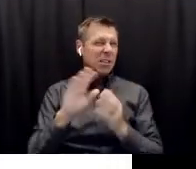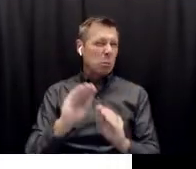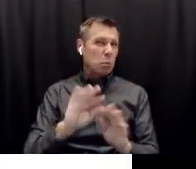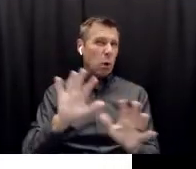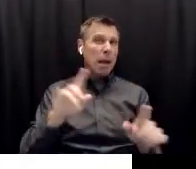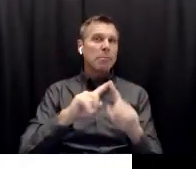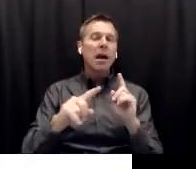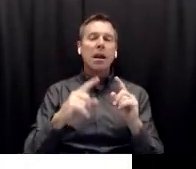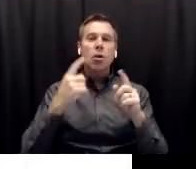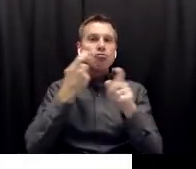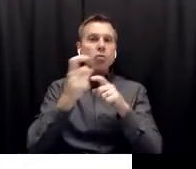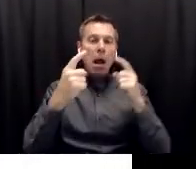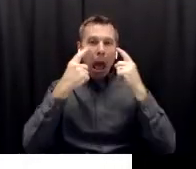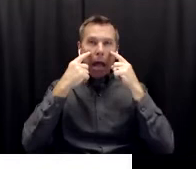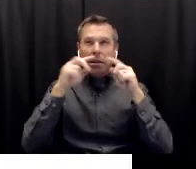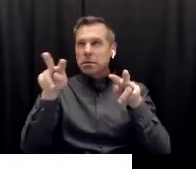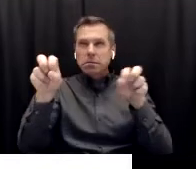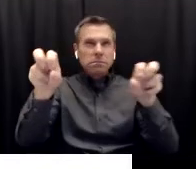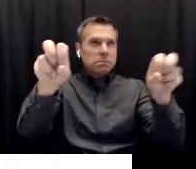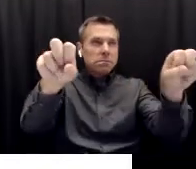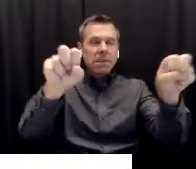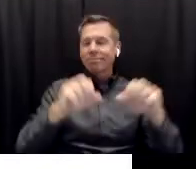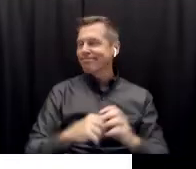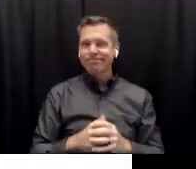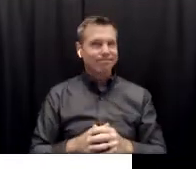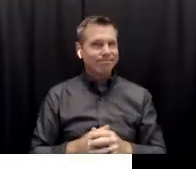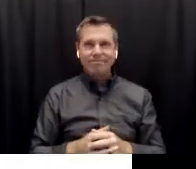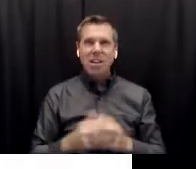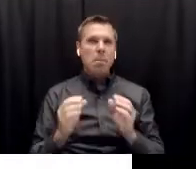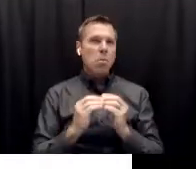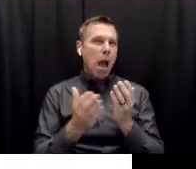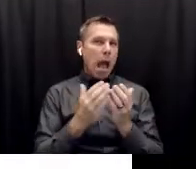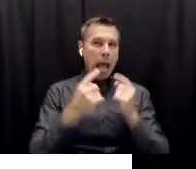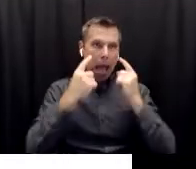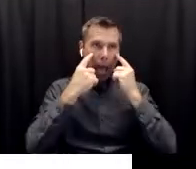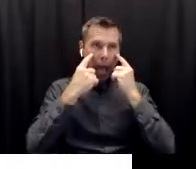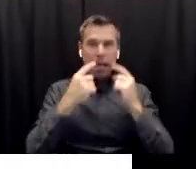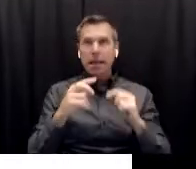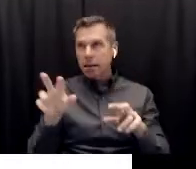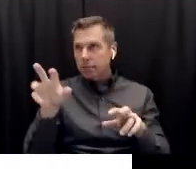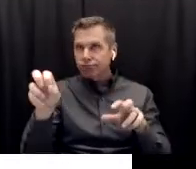help adapt your eyes, prevent taking too long for your eyes to adapt in the dark.